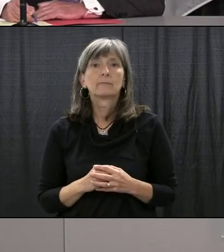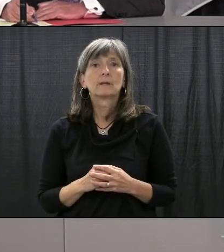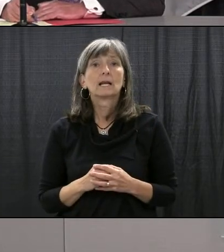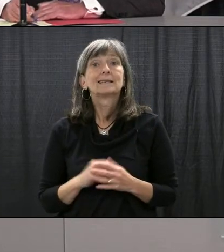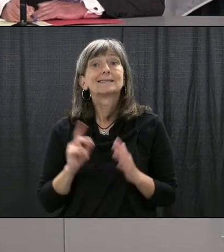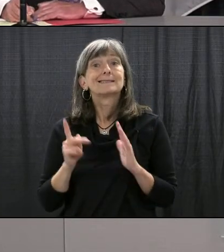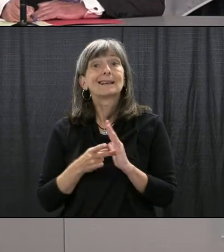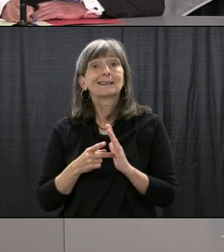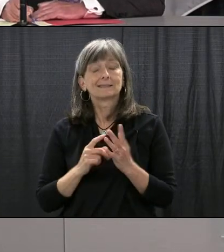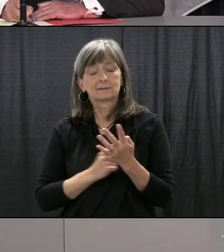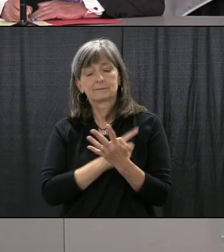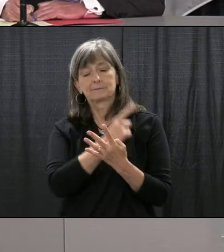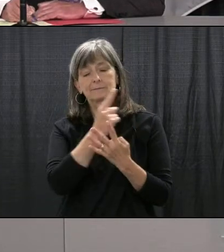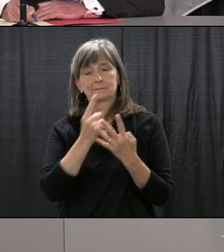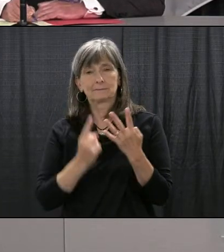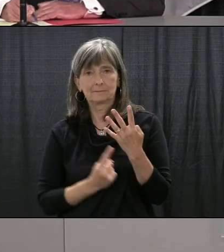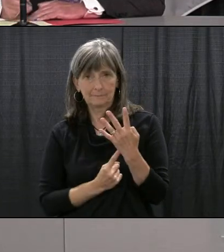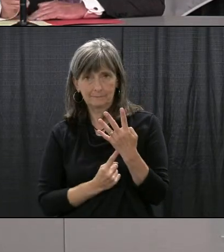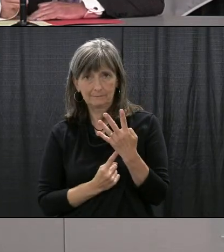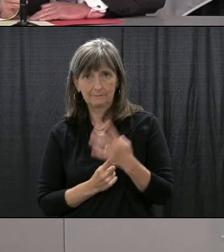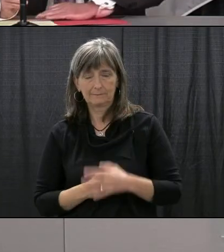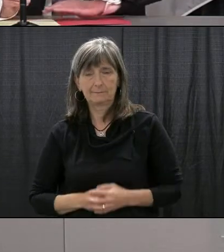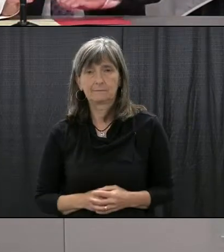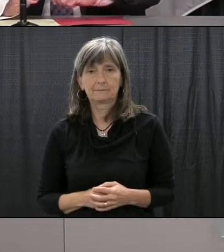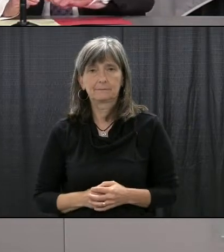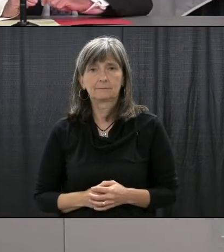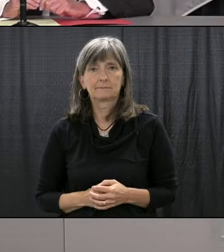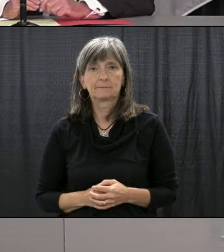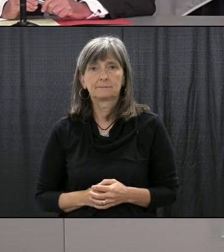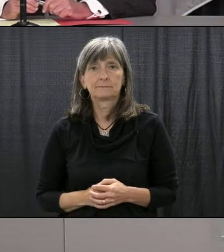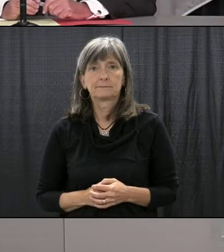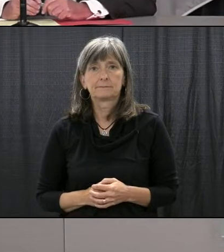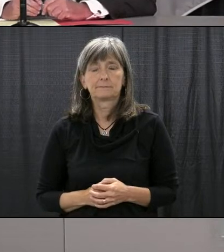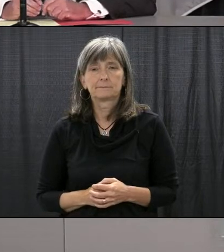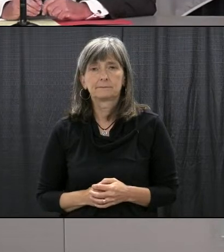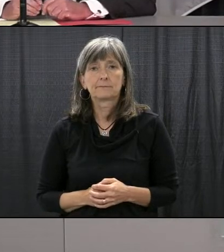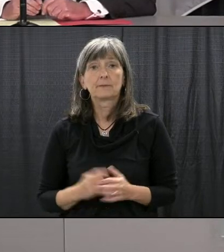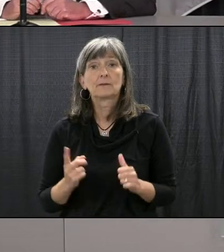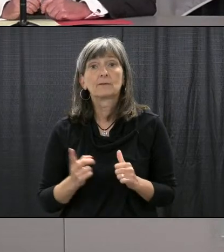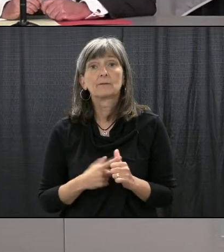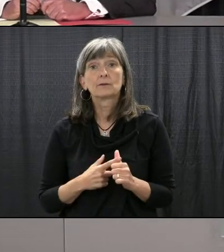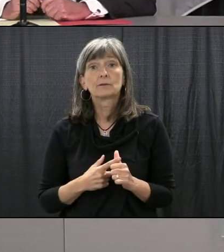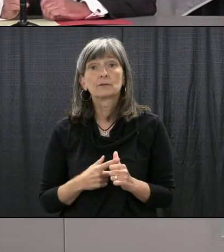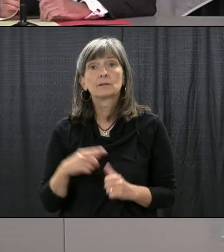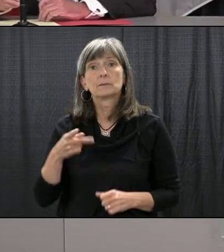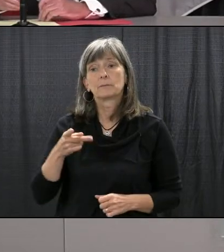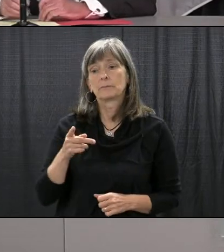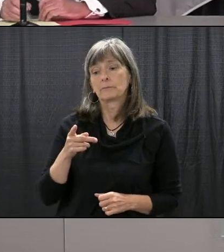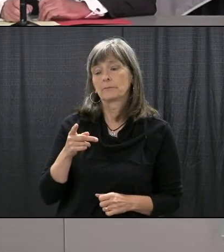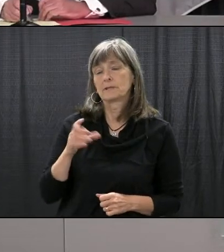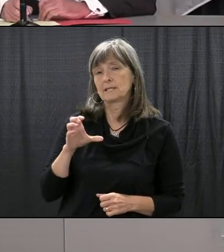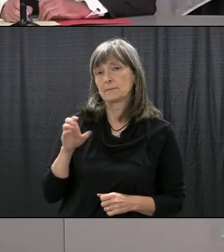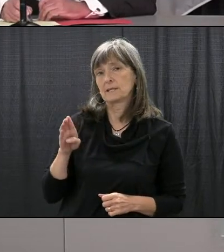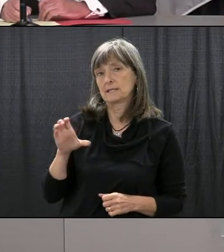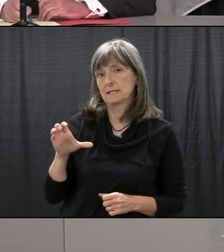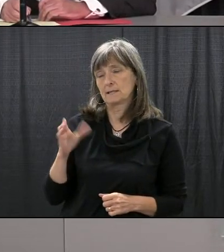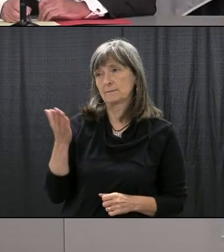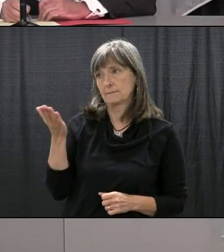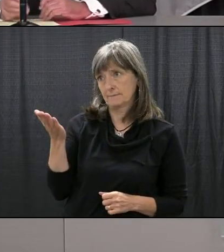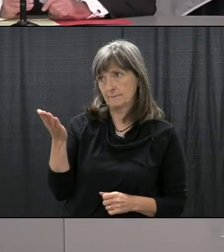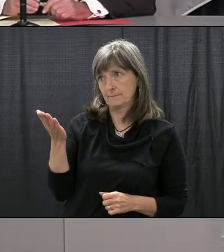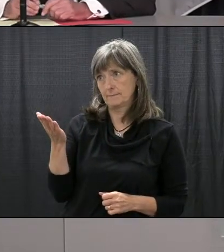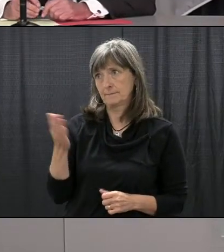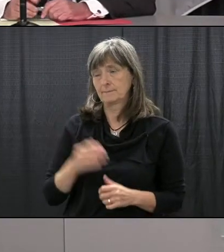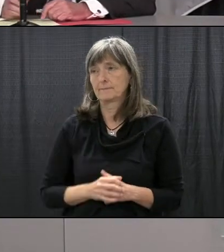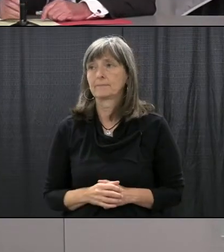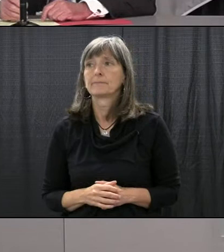this, there will be a final round where each reporter will have the opportunity to ask 1 final question. Our first questions are from Peter Cowan with CBC. Please go